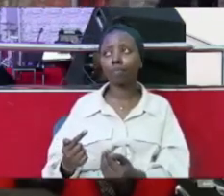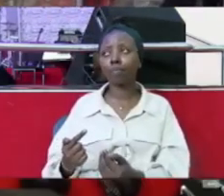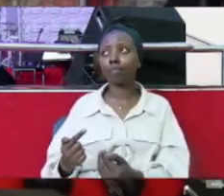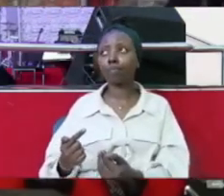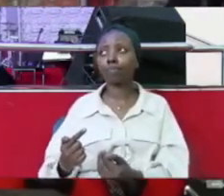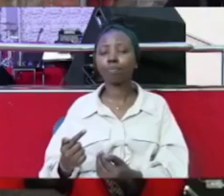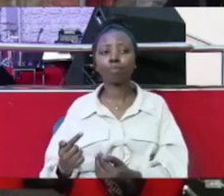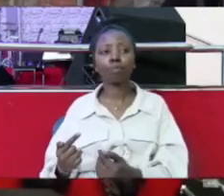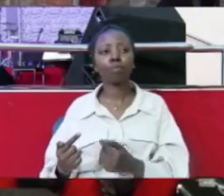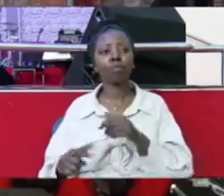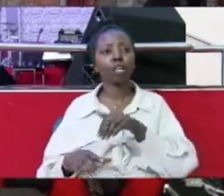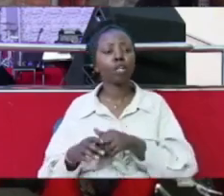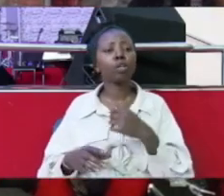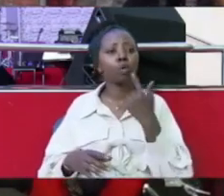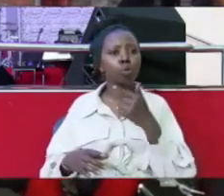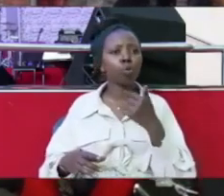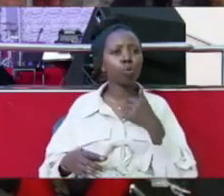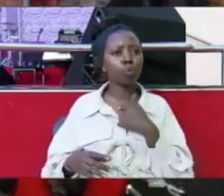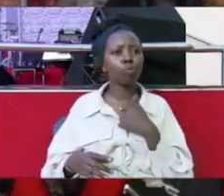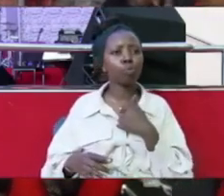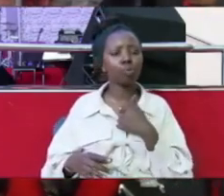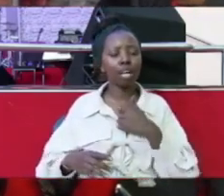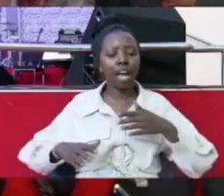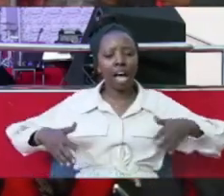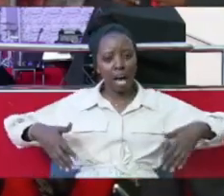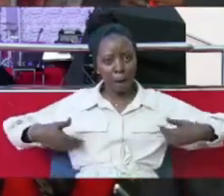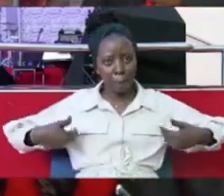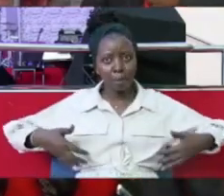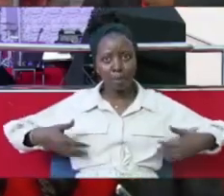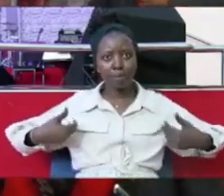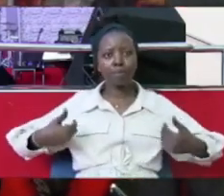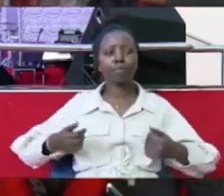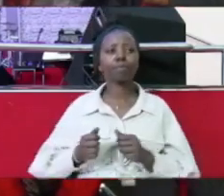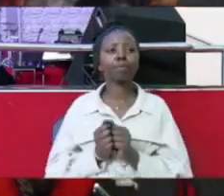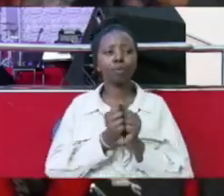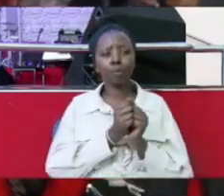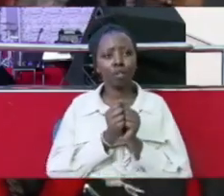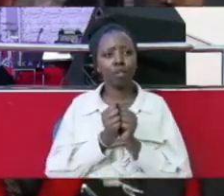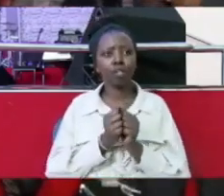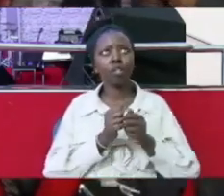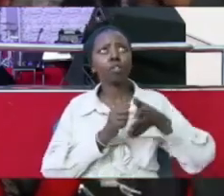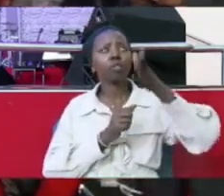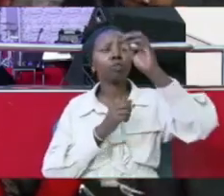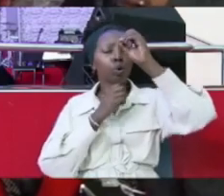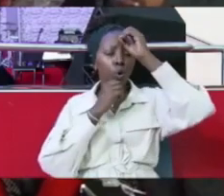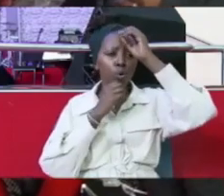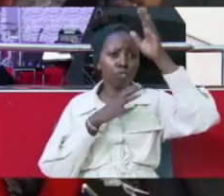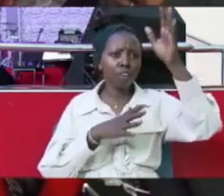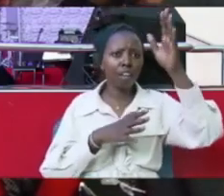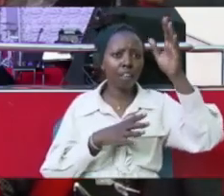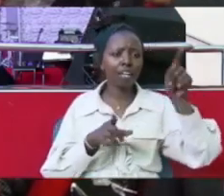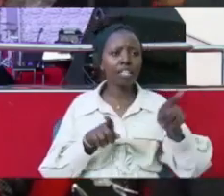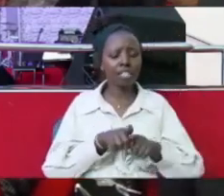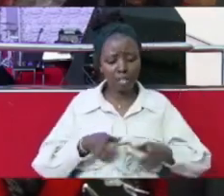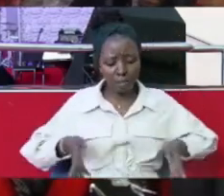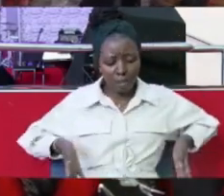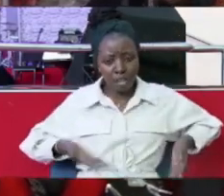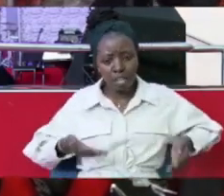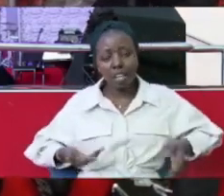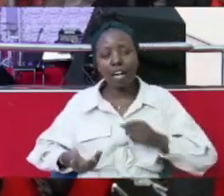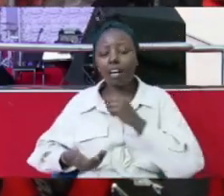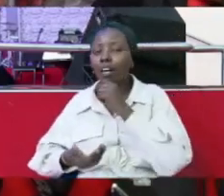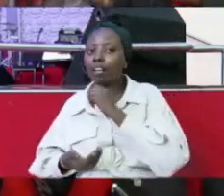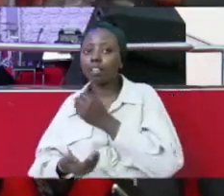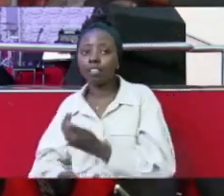ninayopenda. In whom I'm well pleased. Baba ndani mwake na furaha tele. God the Father was affirming the son. Ni kwamba Mungu Baba